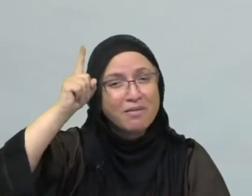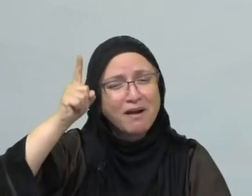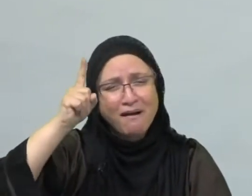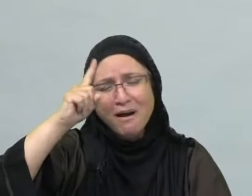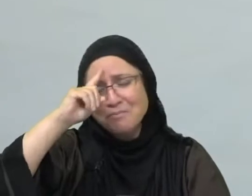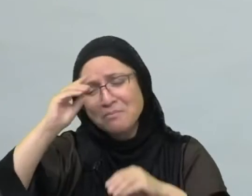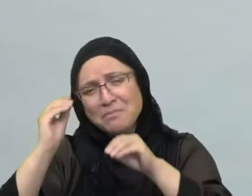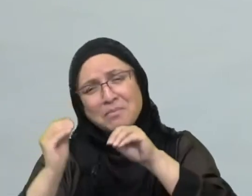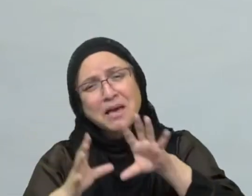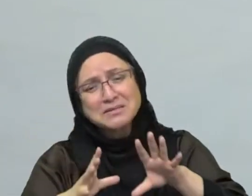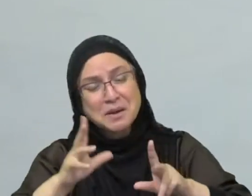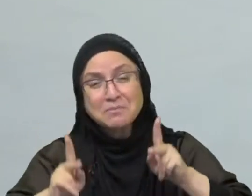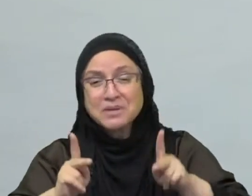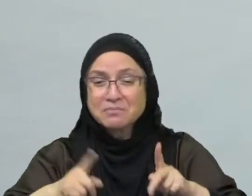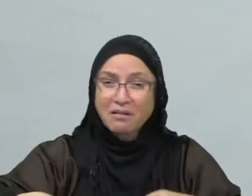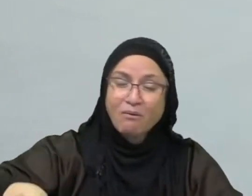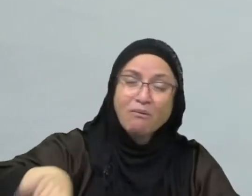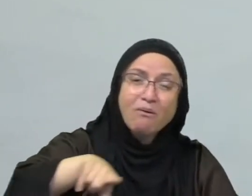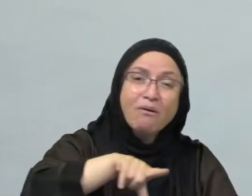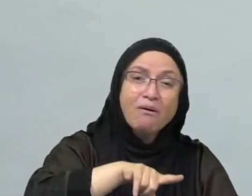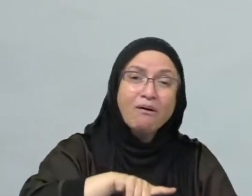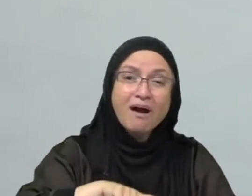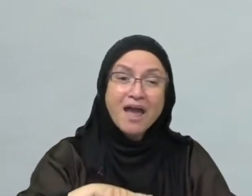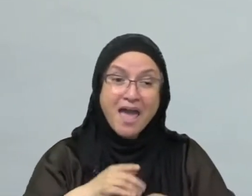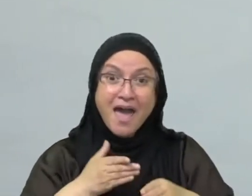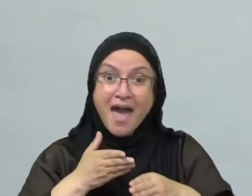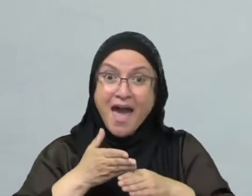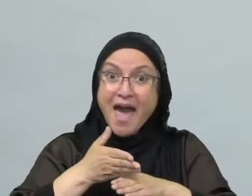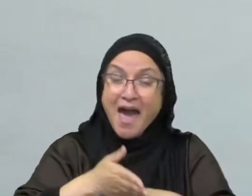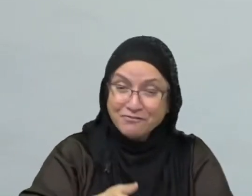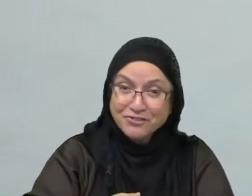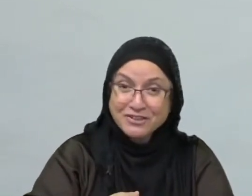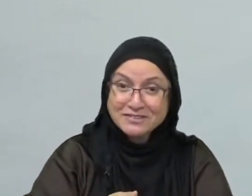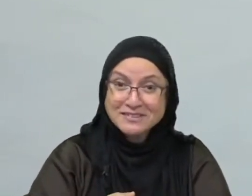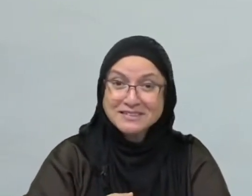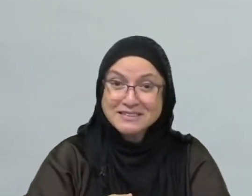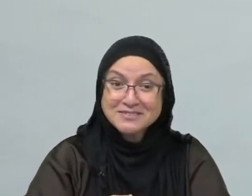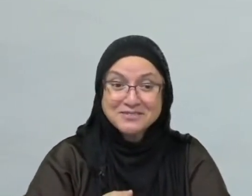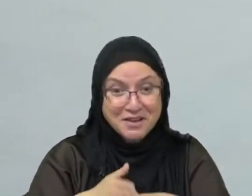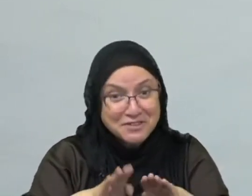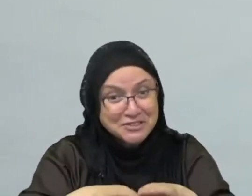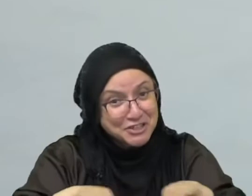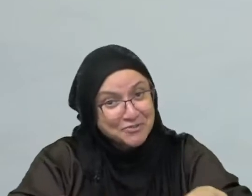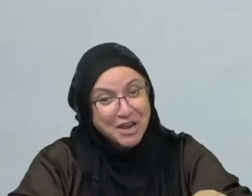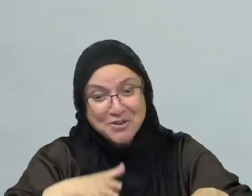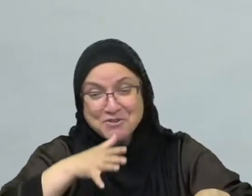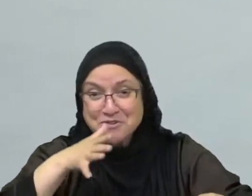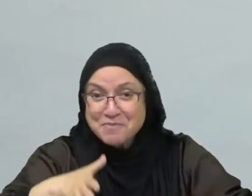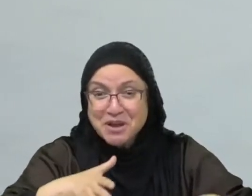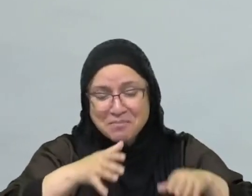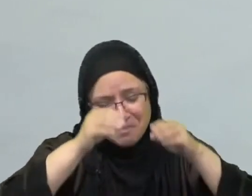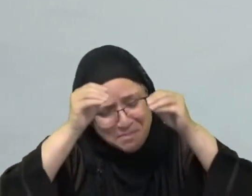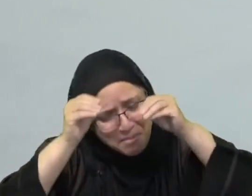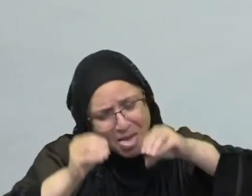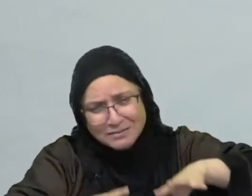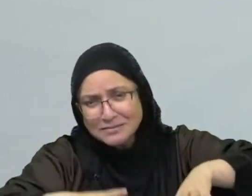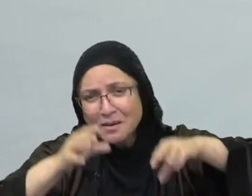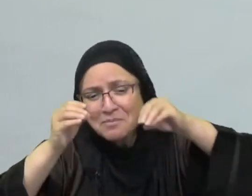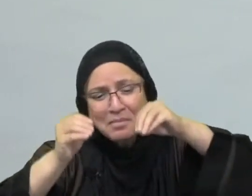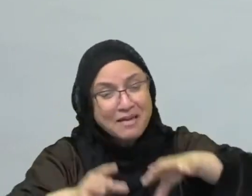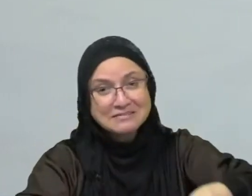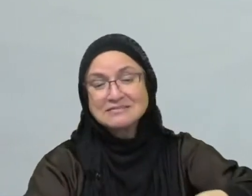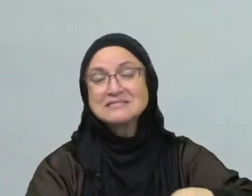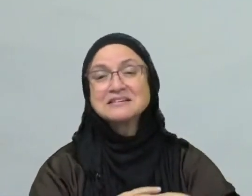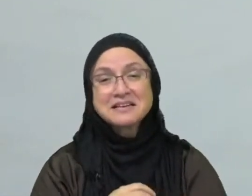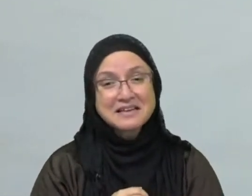al-Firdaus. May Allah subhanahu wa ta'ala grant us patience always and grant us perspective always. May Allah subhanahu wa ta'ala allow us to act